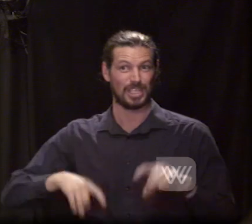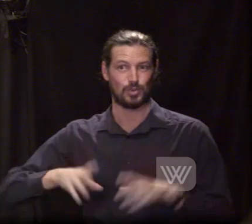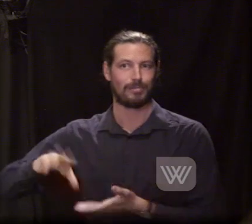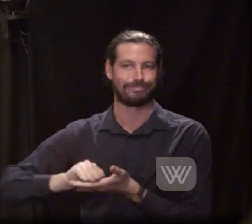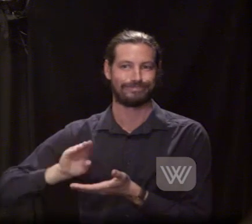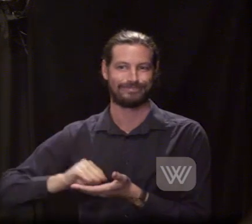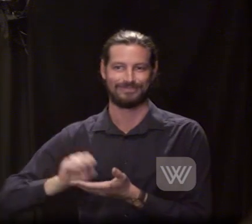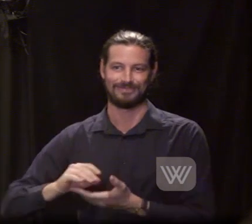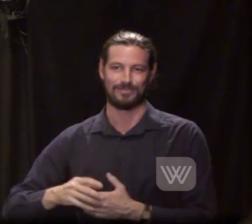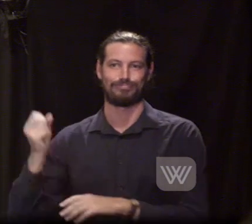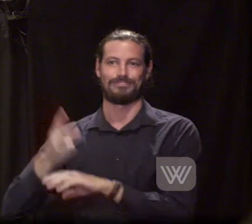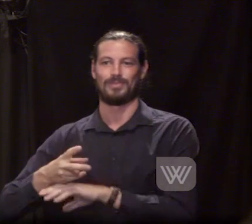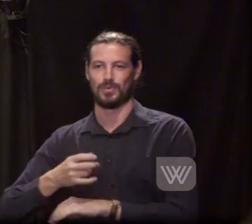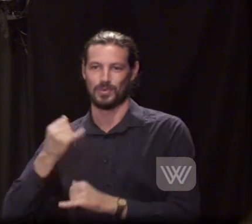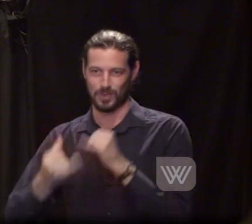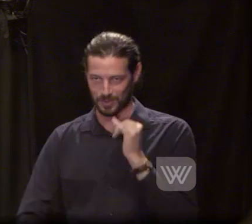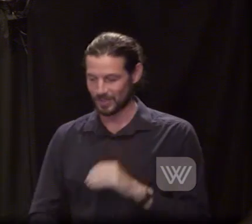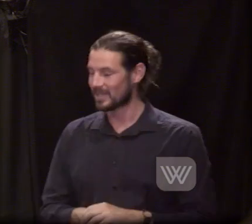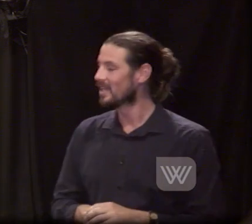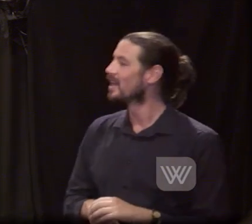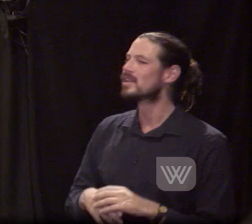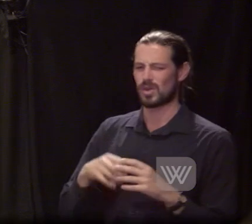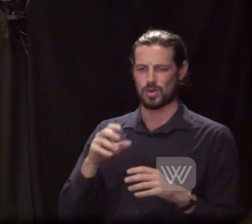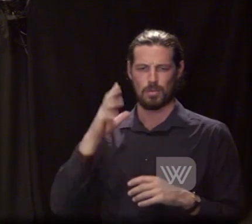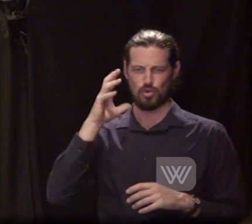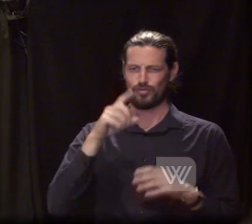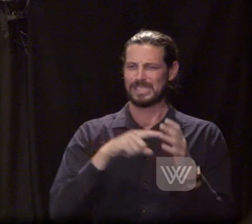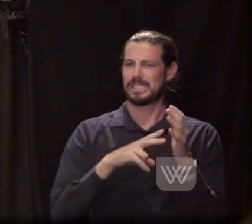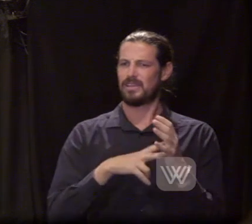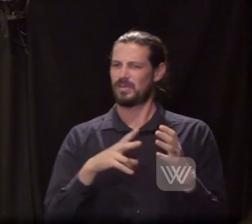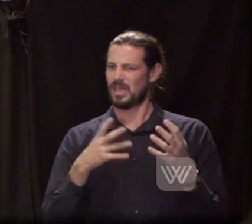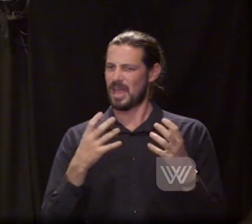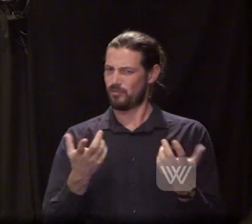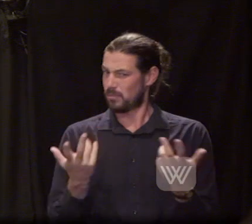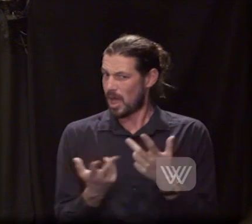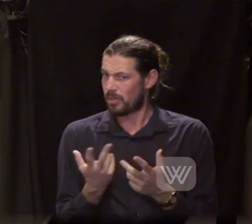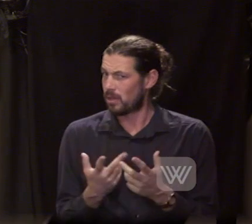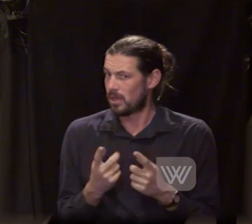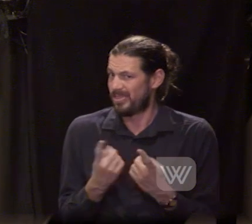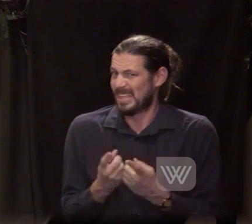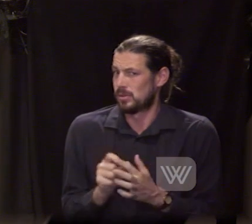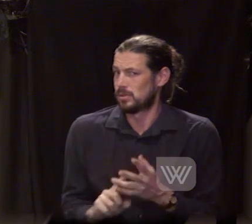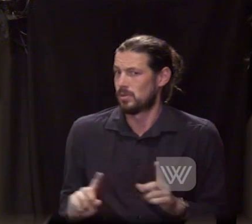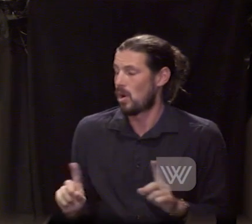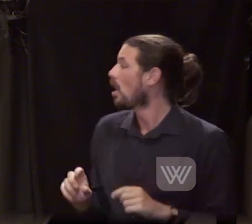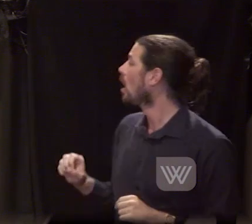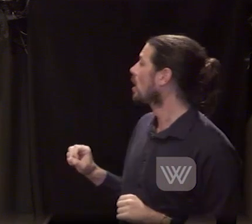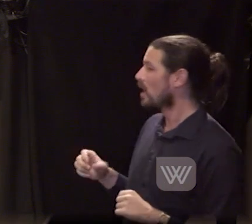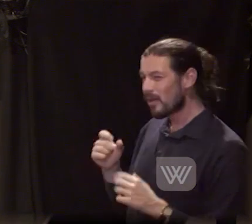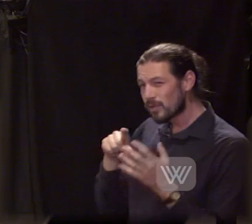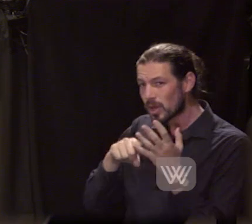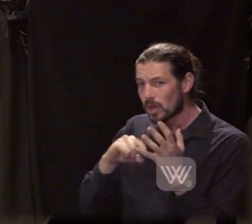Yes. What else could you do? I heard there was a ukulele. Is that right? We had a couple ukuleles. Yeah, we had